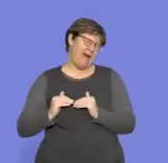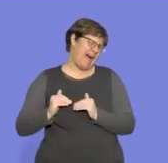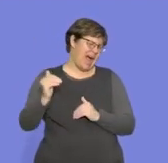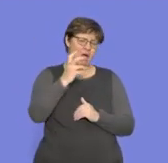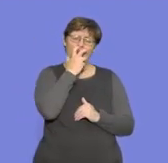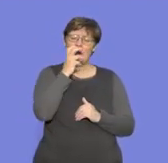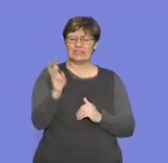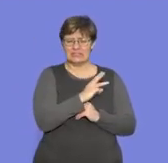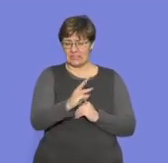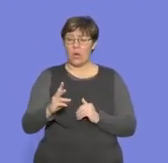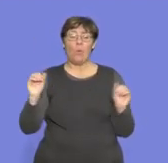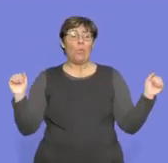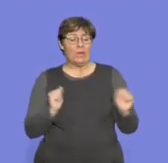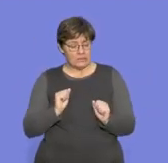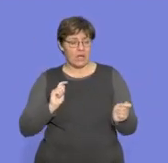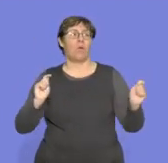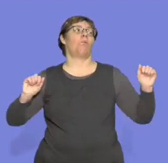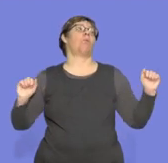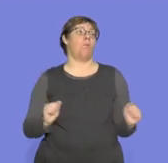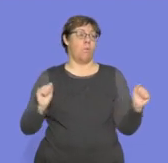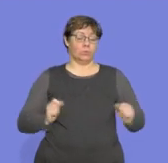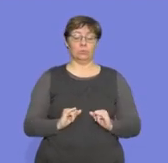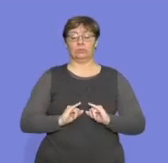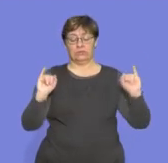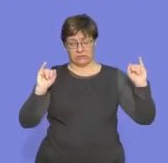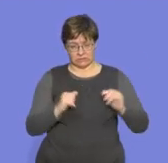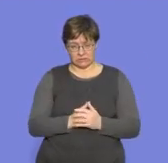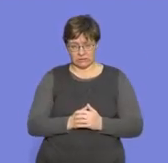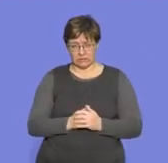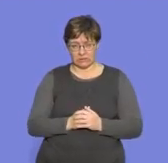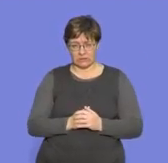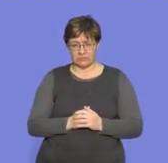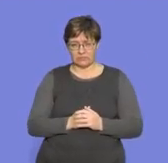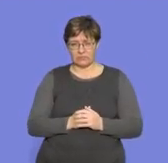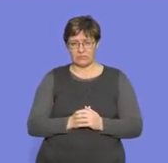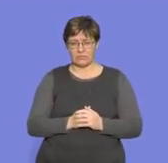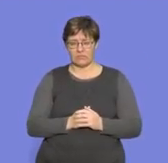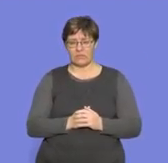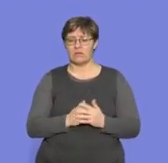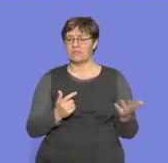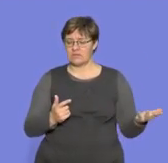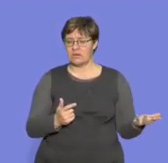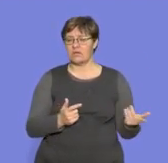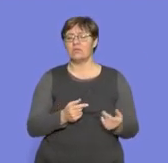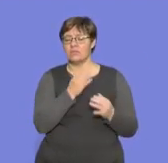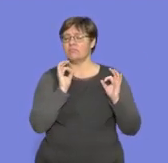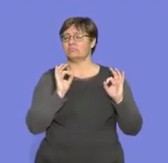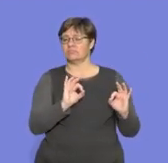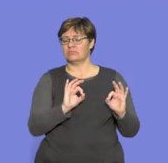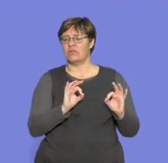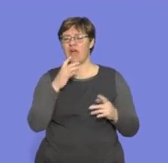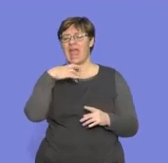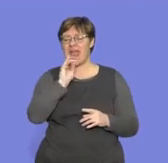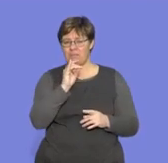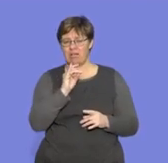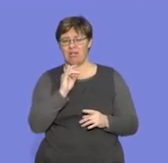and winters can be extremely cold. The soil is sandy with very little nutrition, and often is ideal for. So here you've got